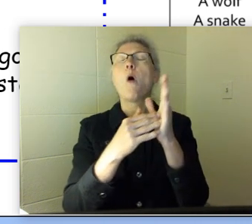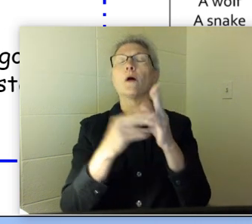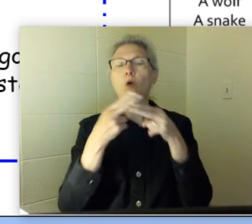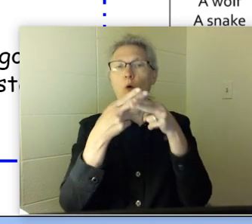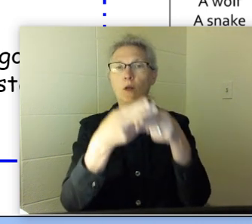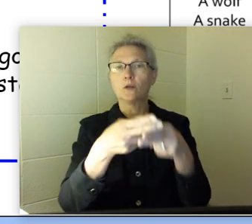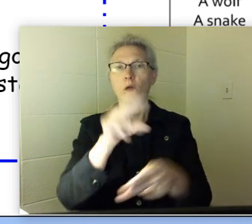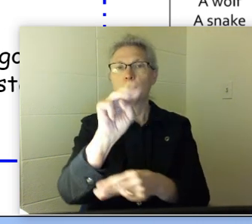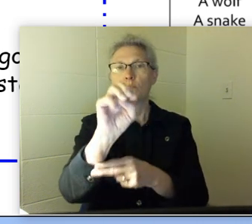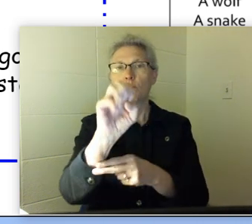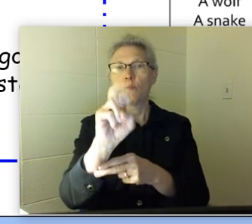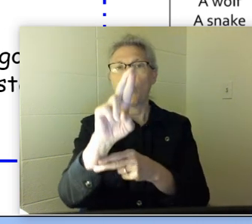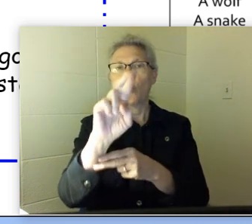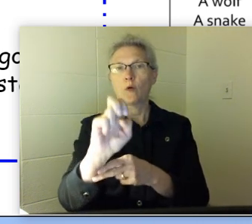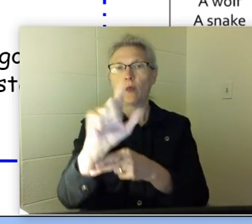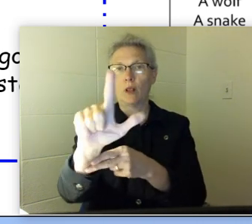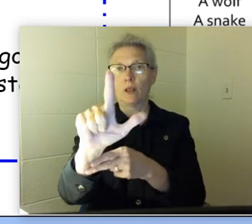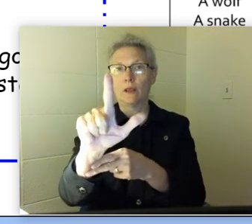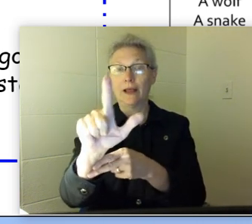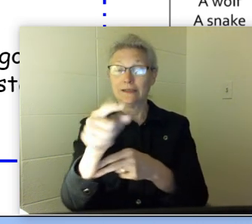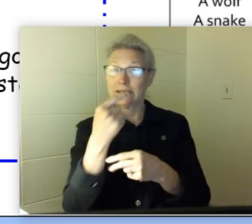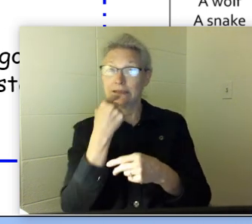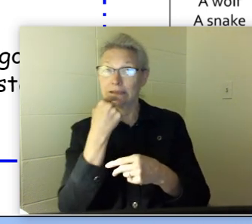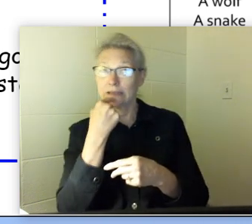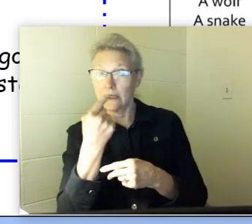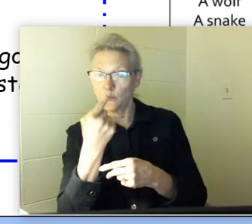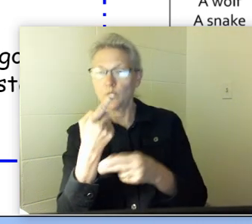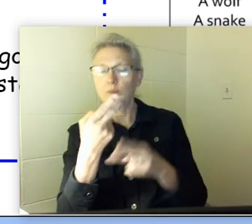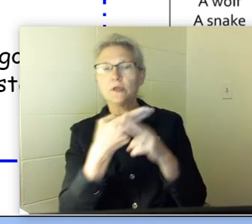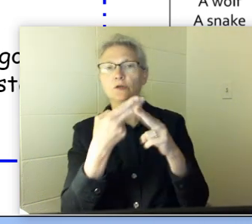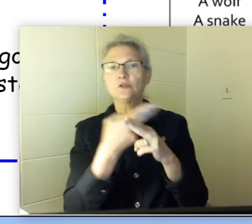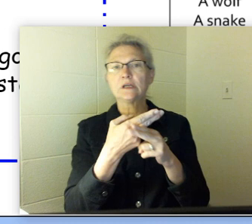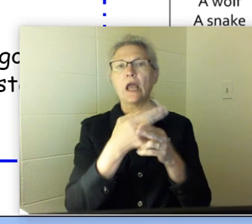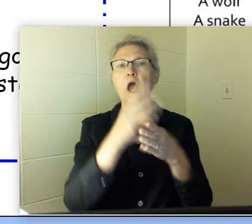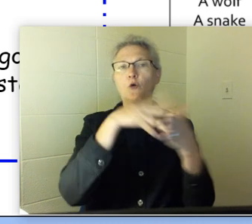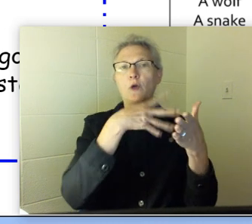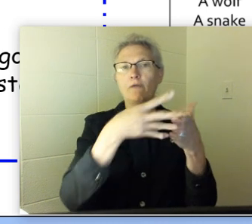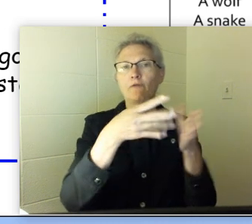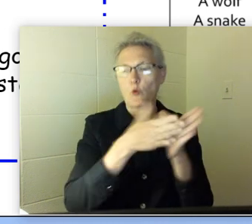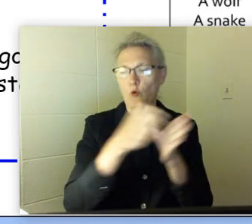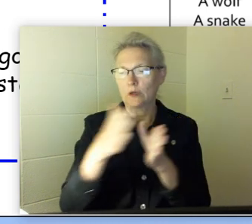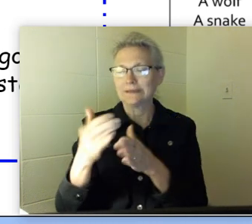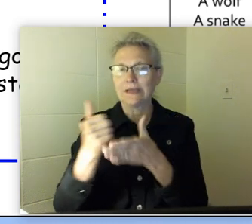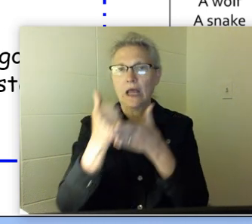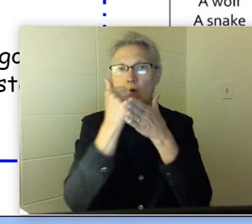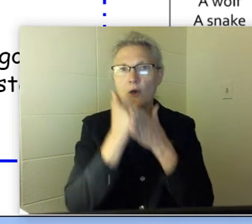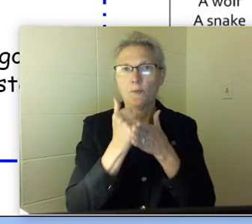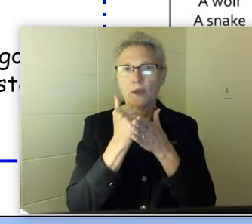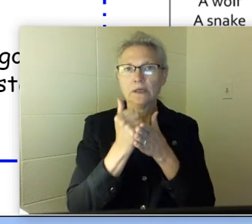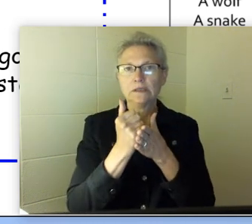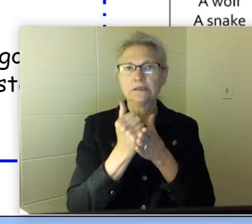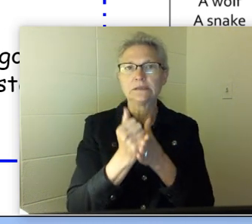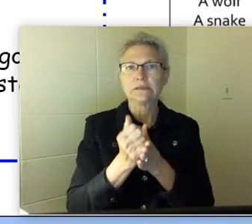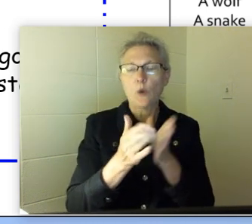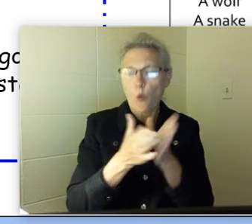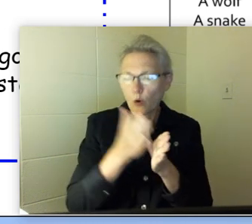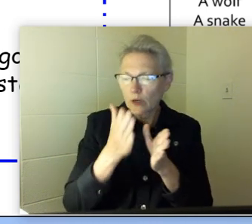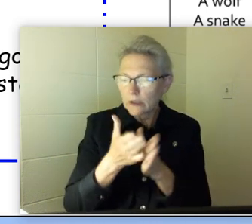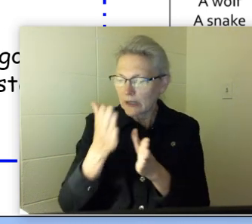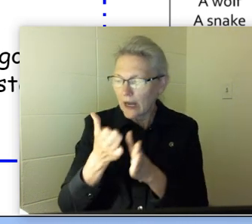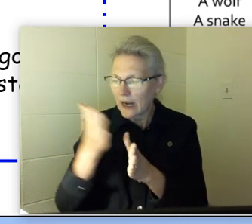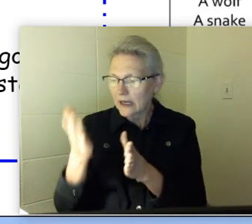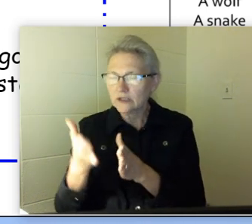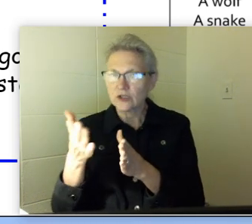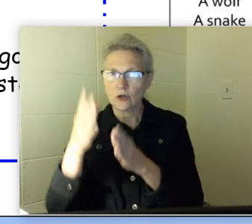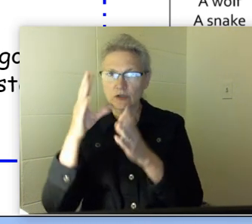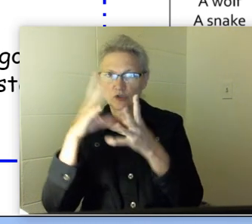called a moral. As mentioned, we will be using a graphic organizer to help structure our fable. We want to make sure that we